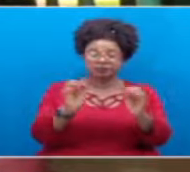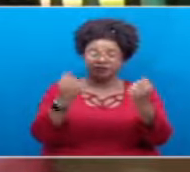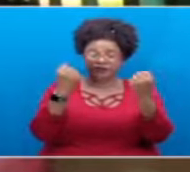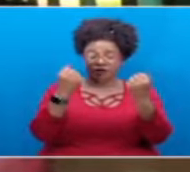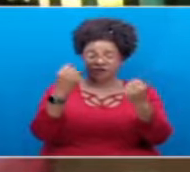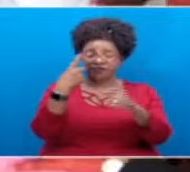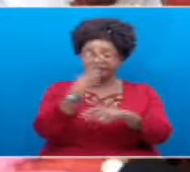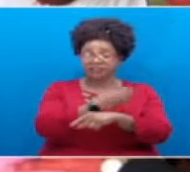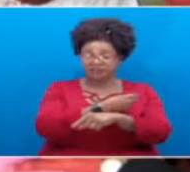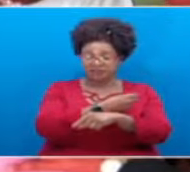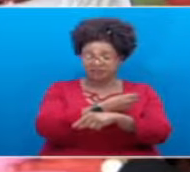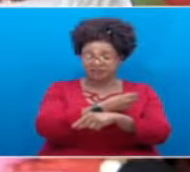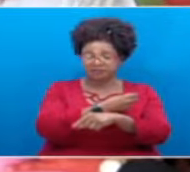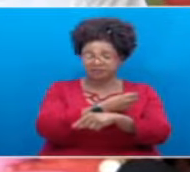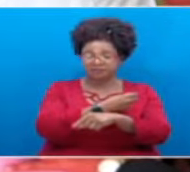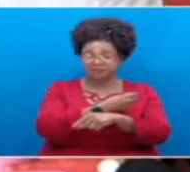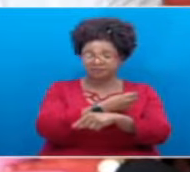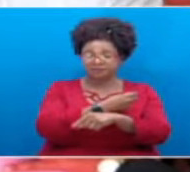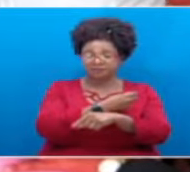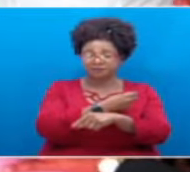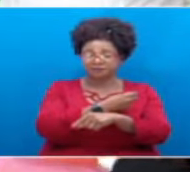vaccine.